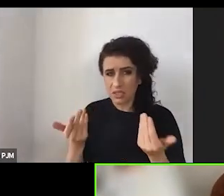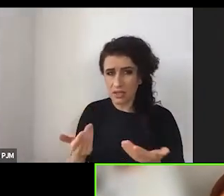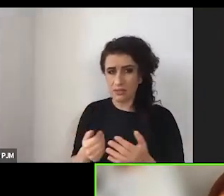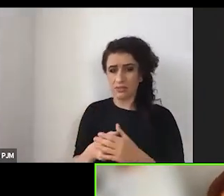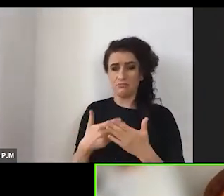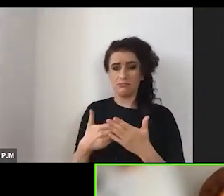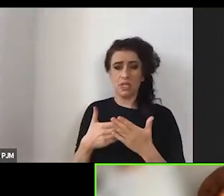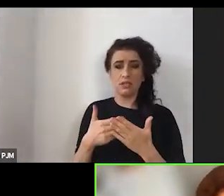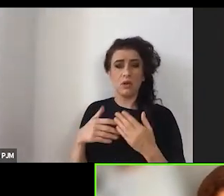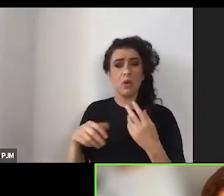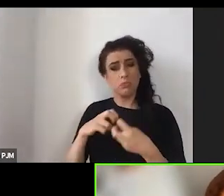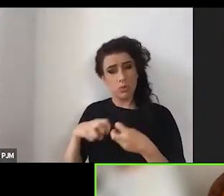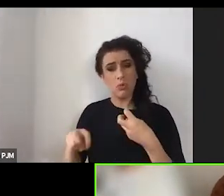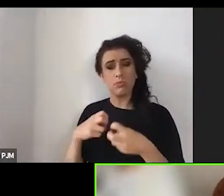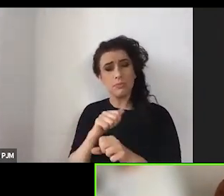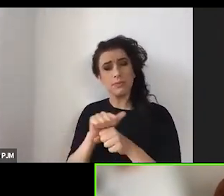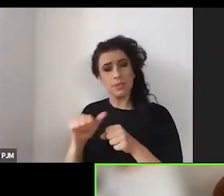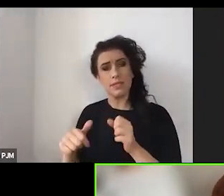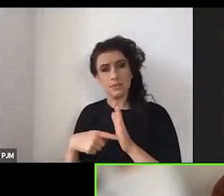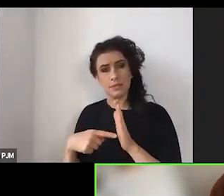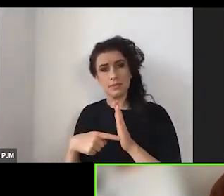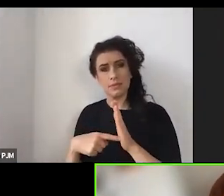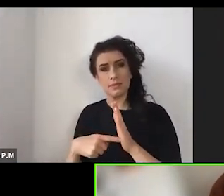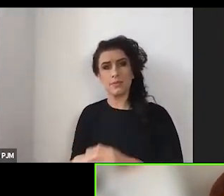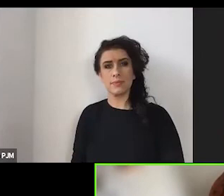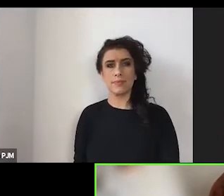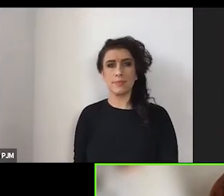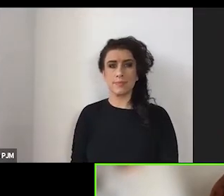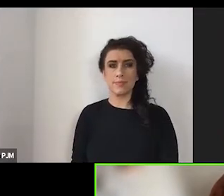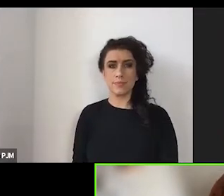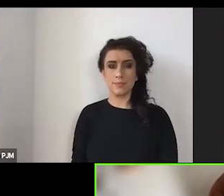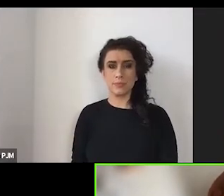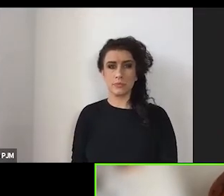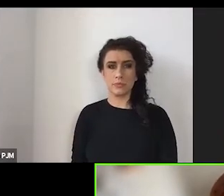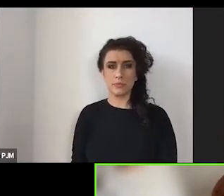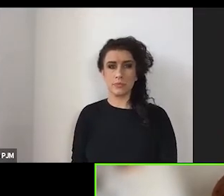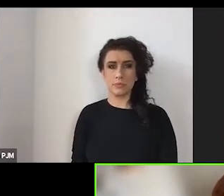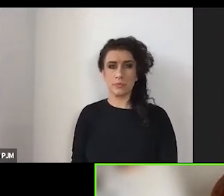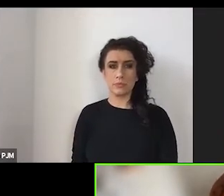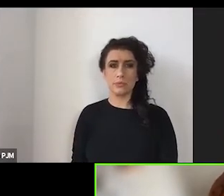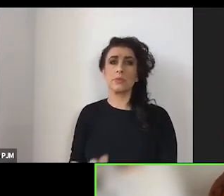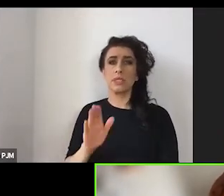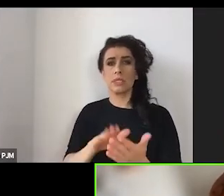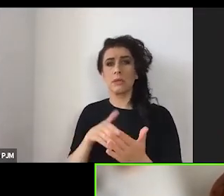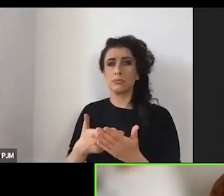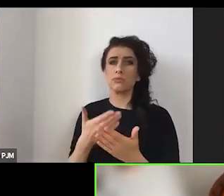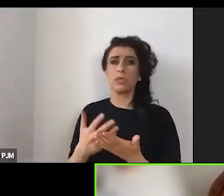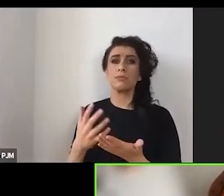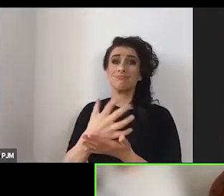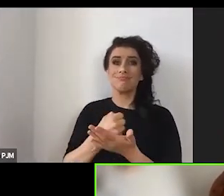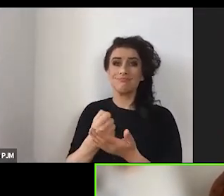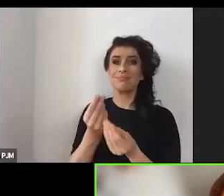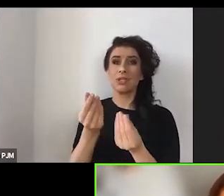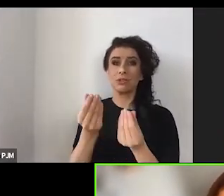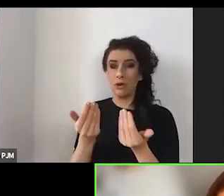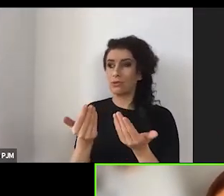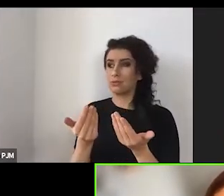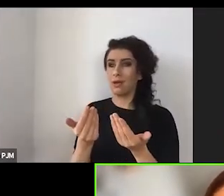to streets, you sell something, or like you're not really part of the system. You're not part of the value